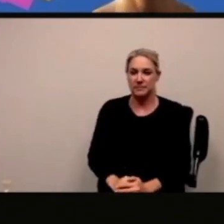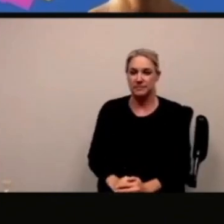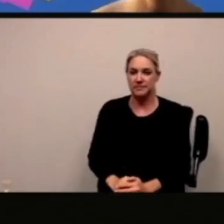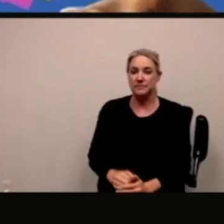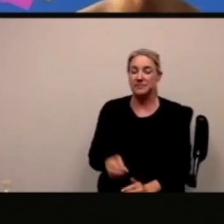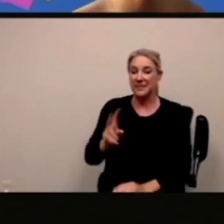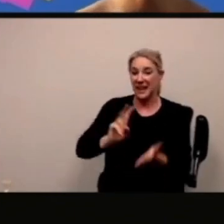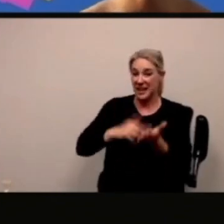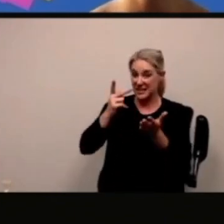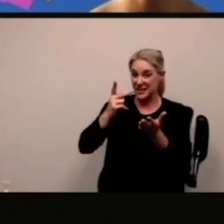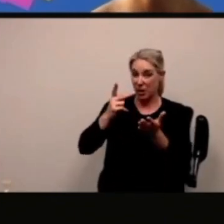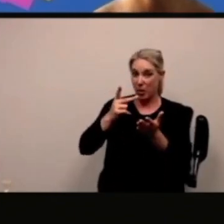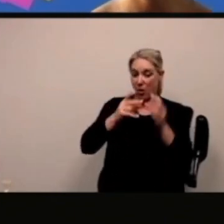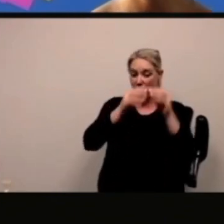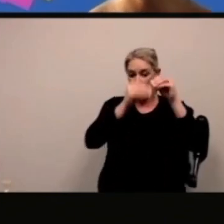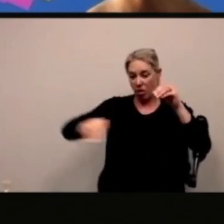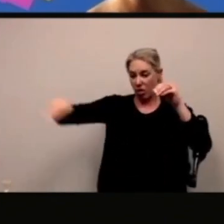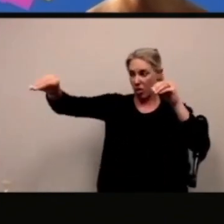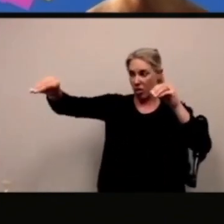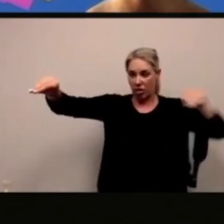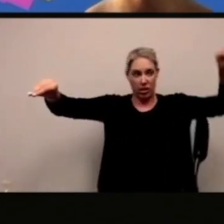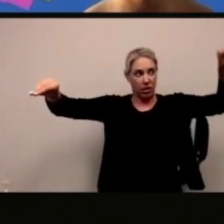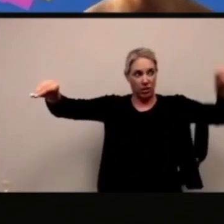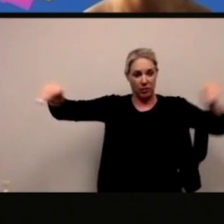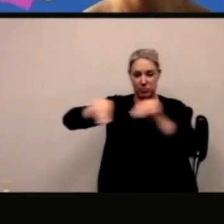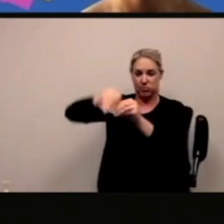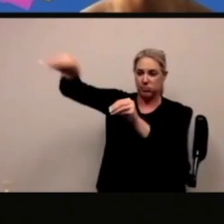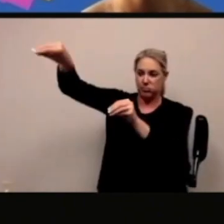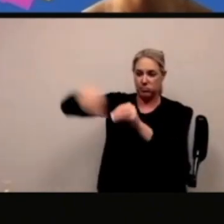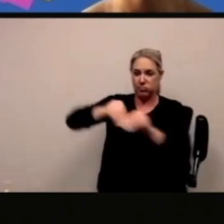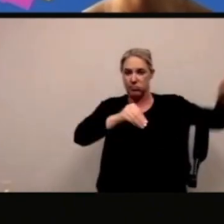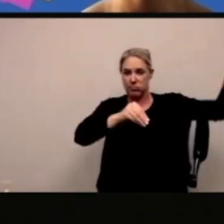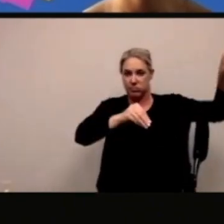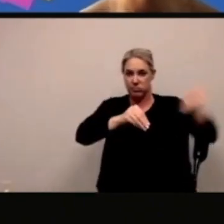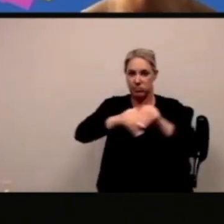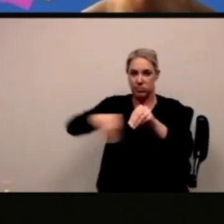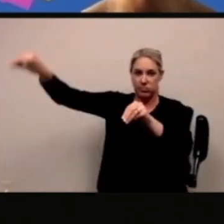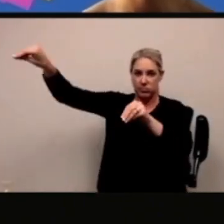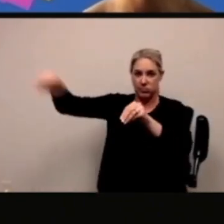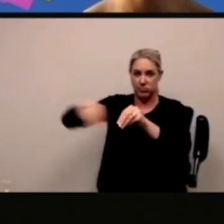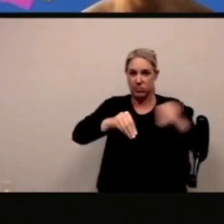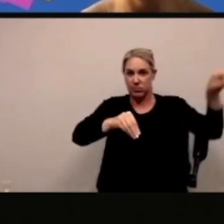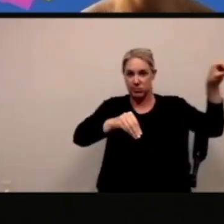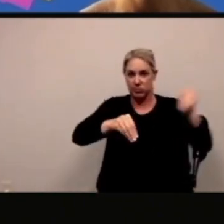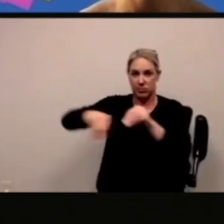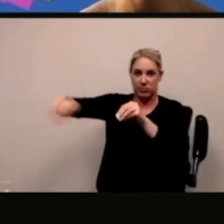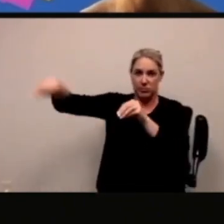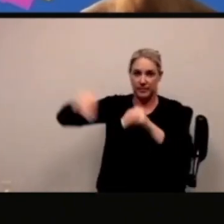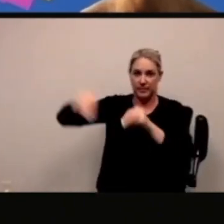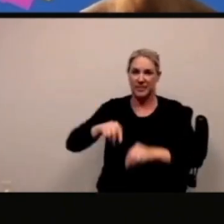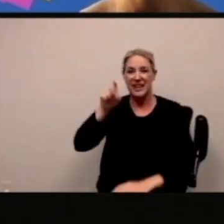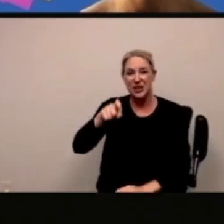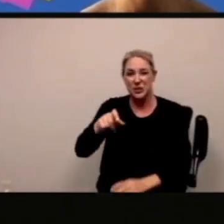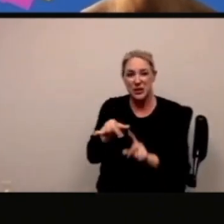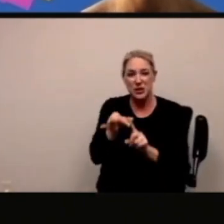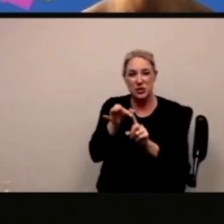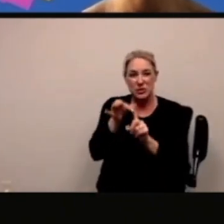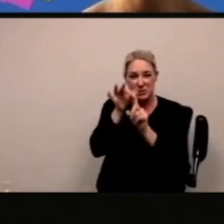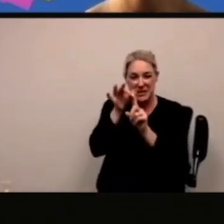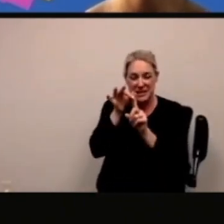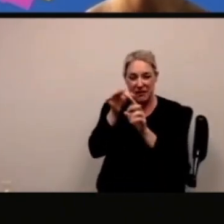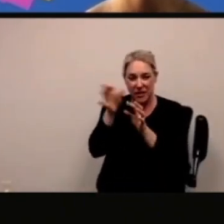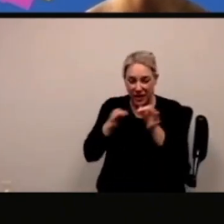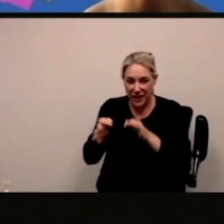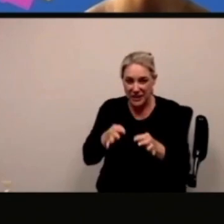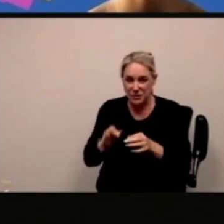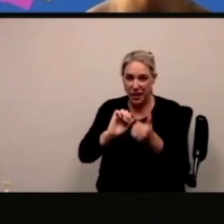Exactly, yeah. Yeah. But then you'd have to be able to specify which part of the other sprite you were sticking your sprite to. And I'm not sure how